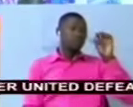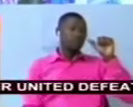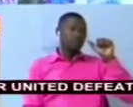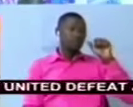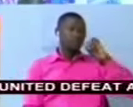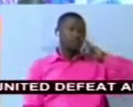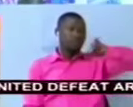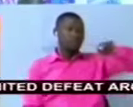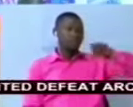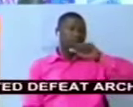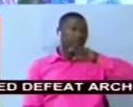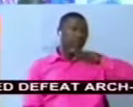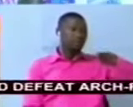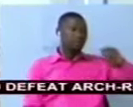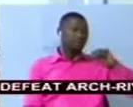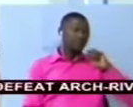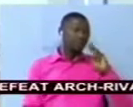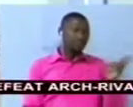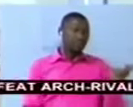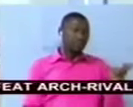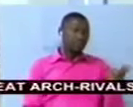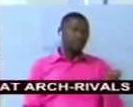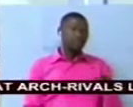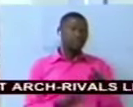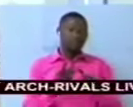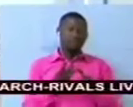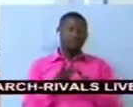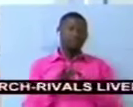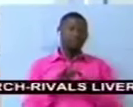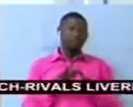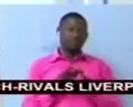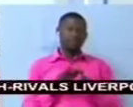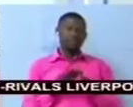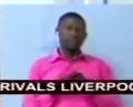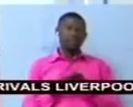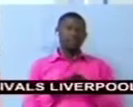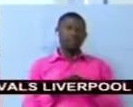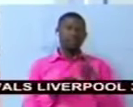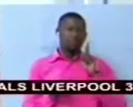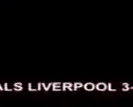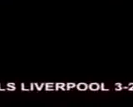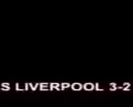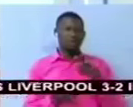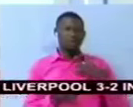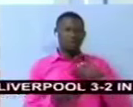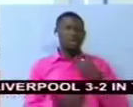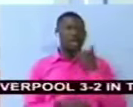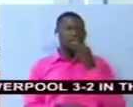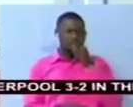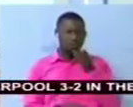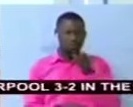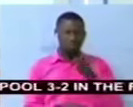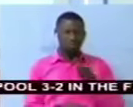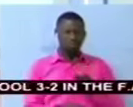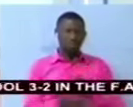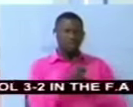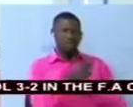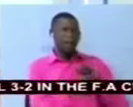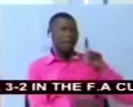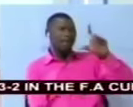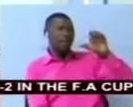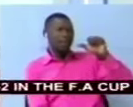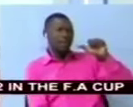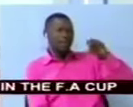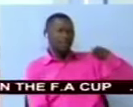mentioned, okay. But let me ask you, Lamin Dabo, was he present when...